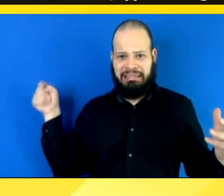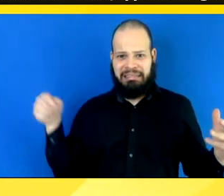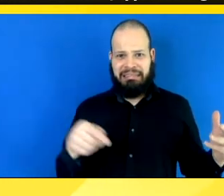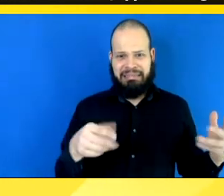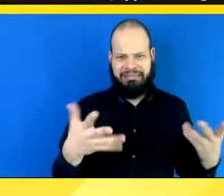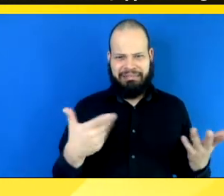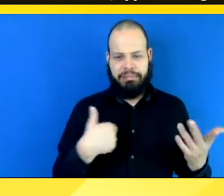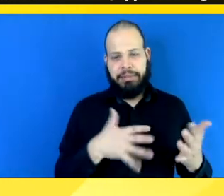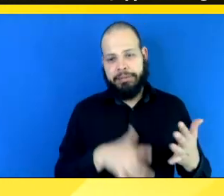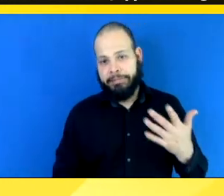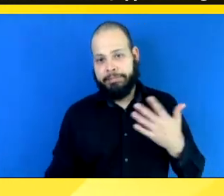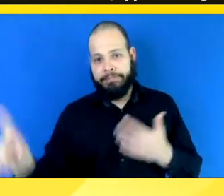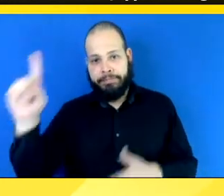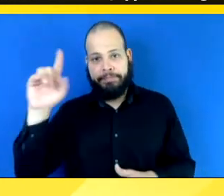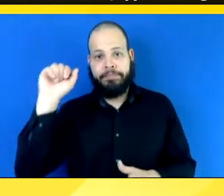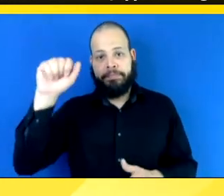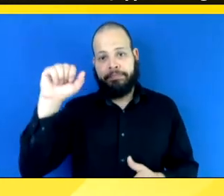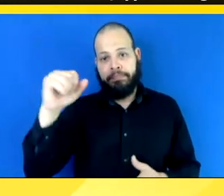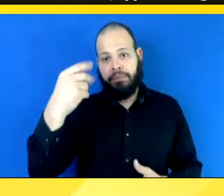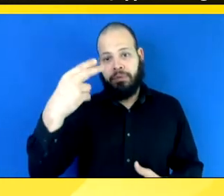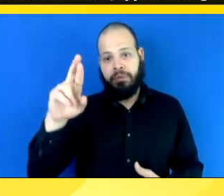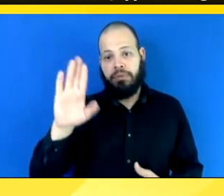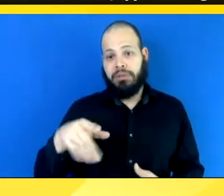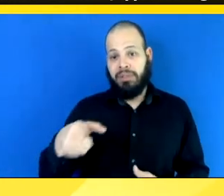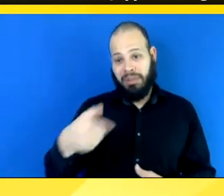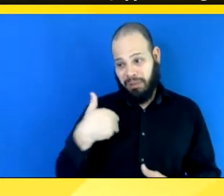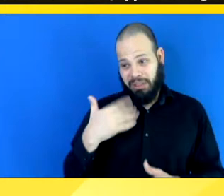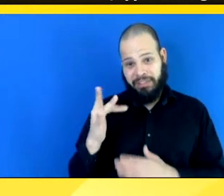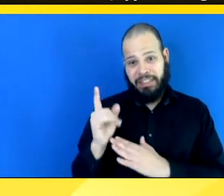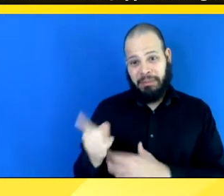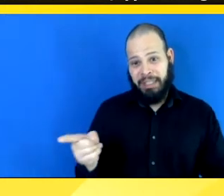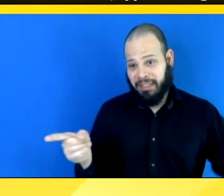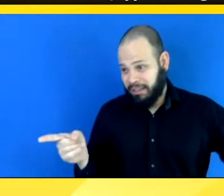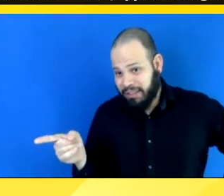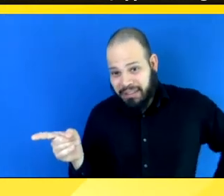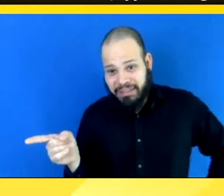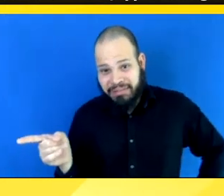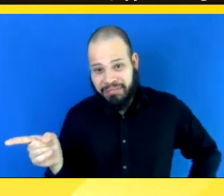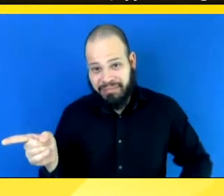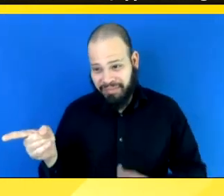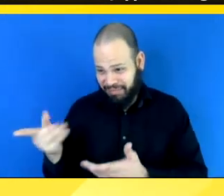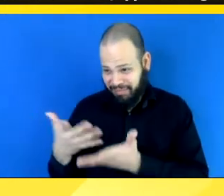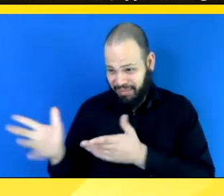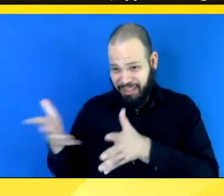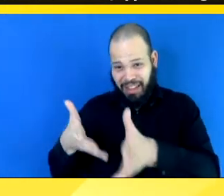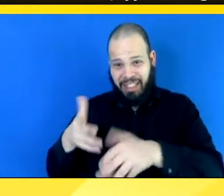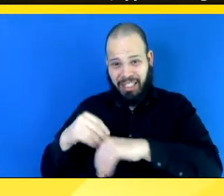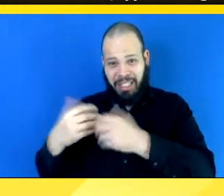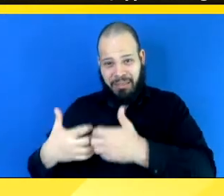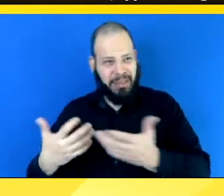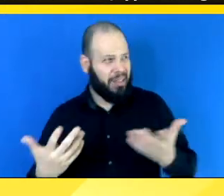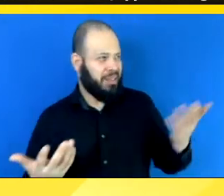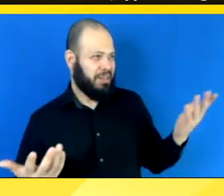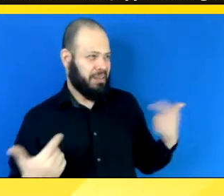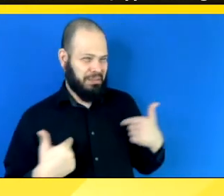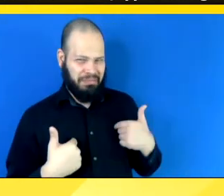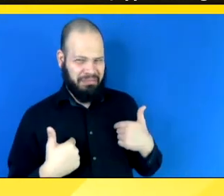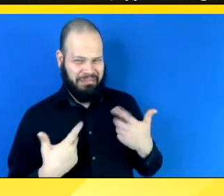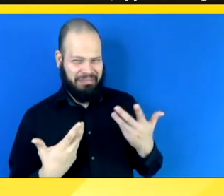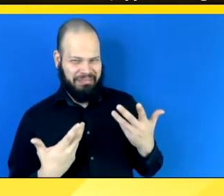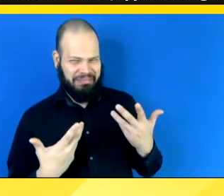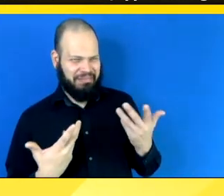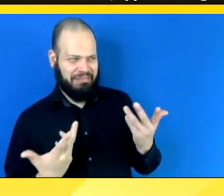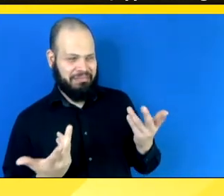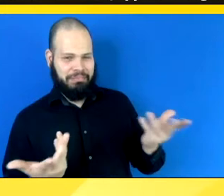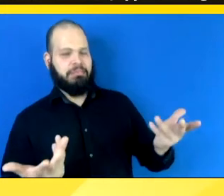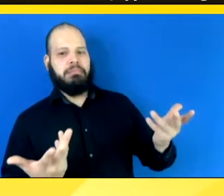You got 25 minutes away. I was like, well, I just went to the bathroom. Somebody is supposed to come and relieve me while I go